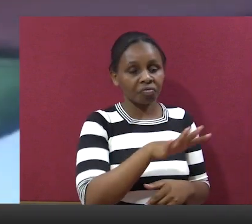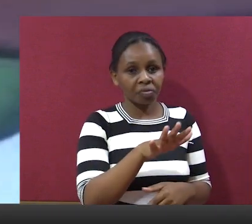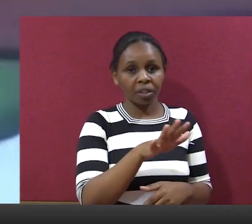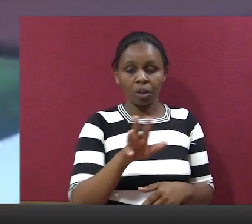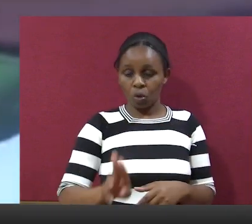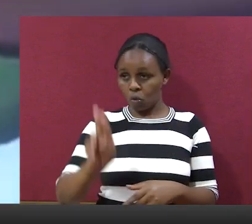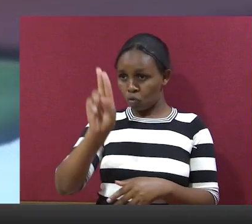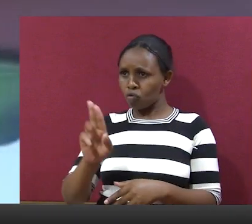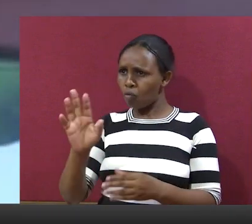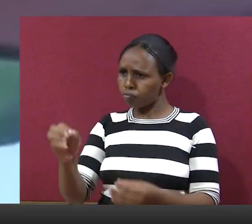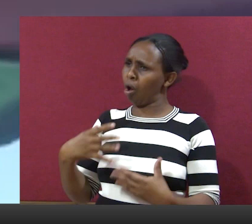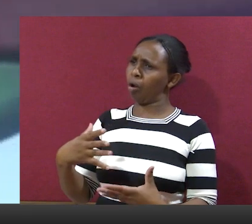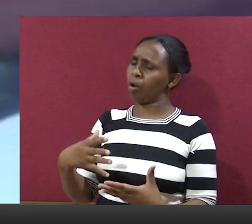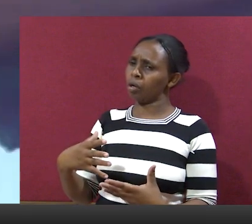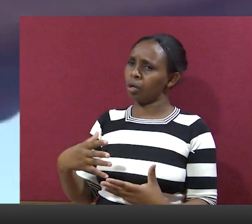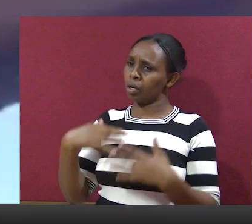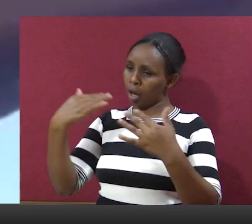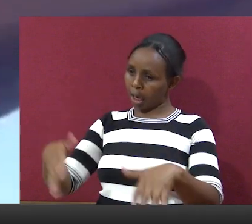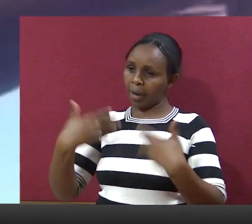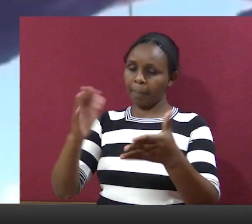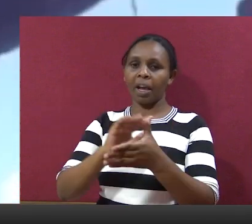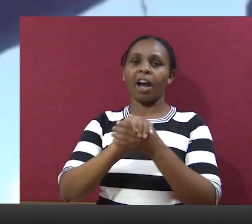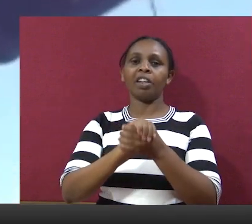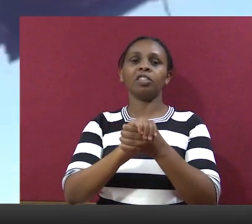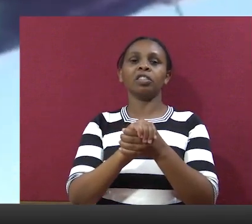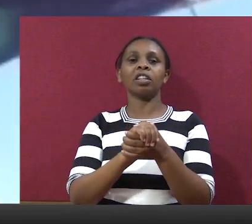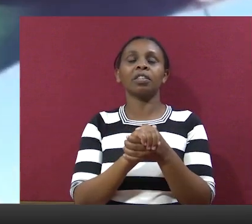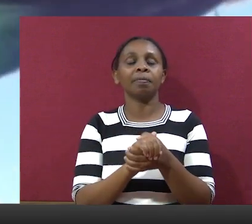Alafu Uhuru akastuka akampatia handshake.